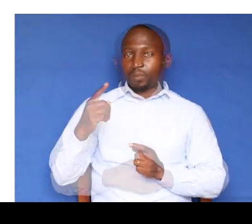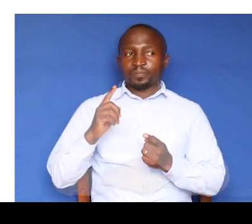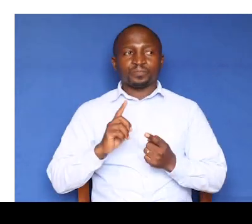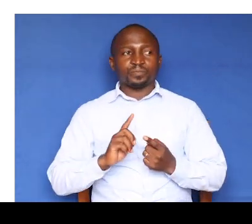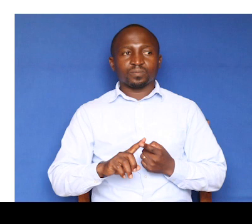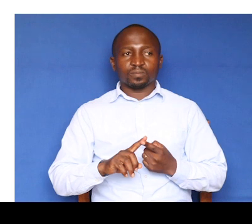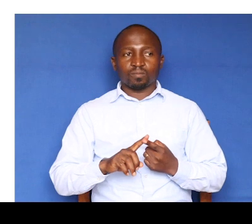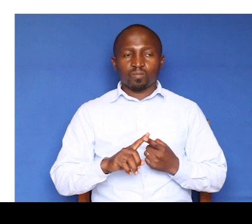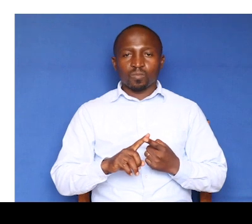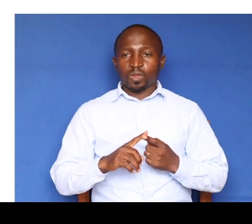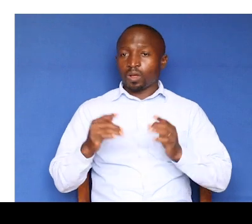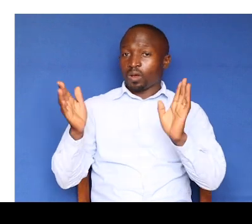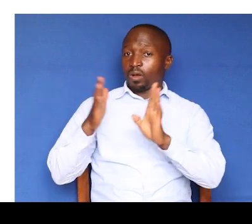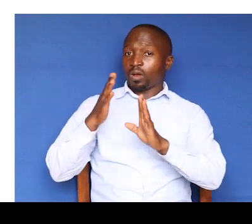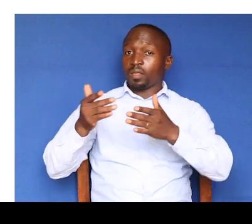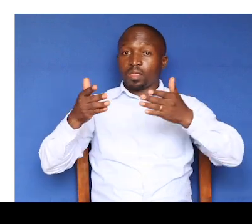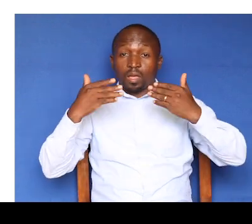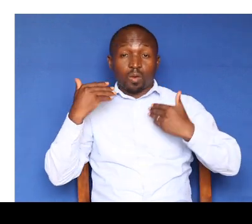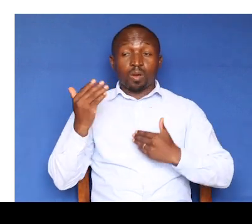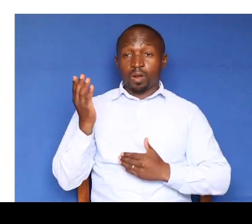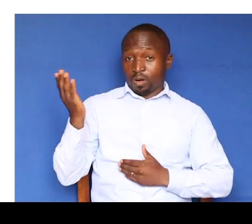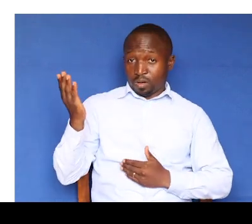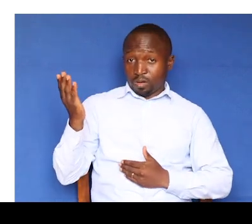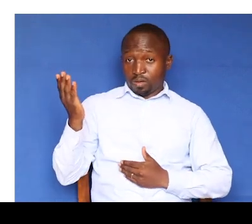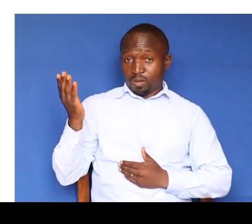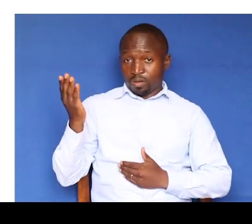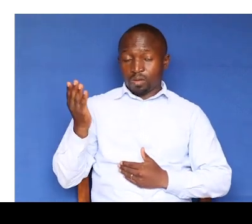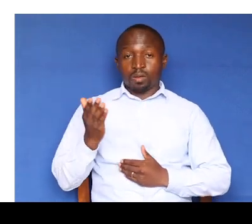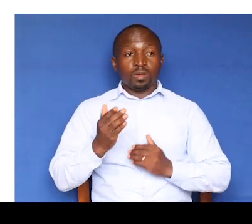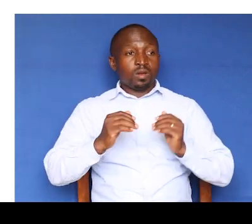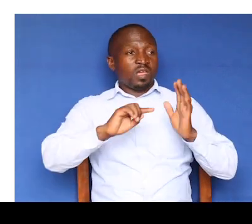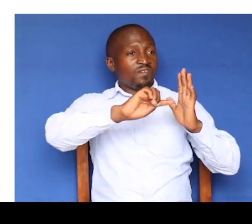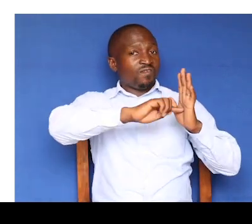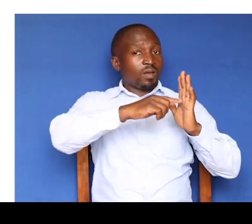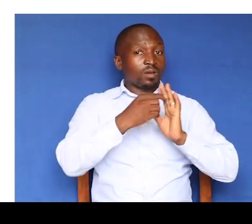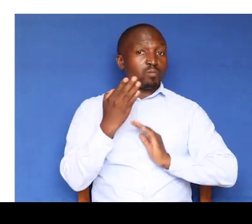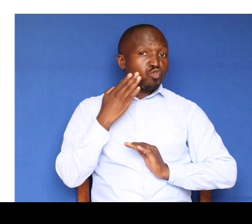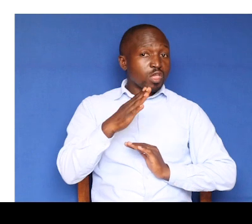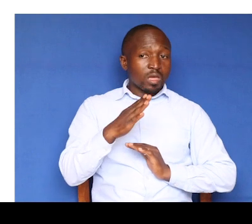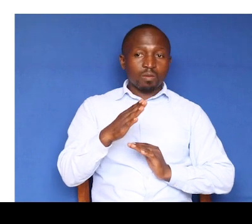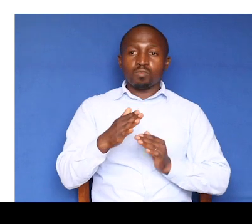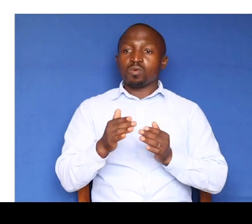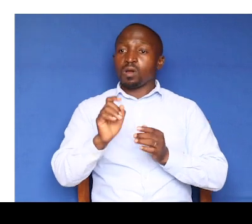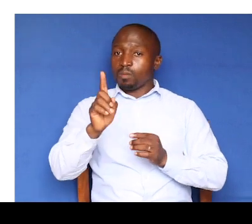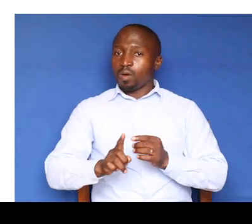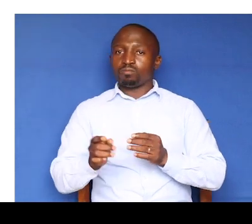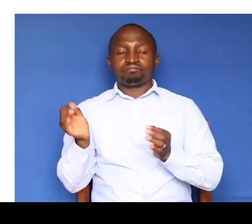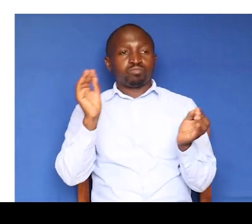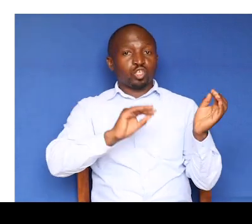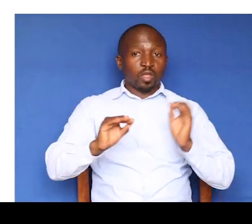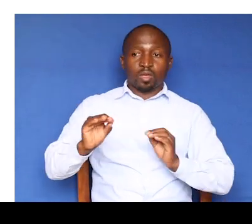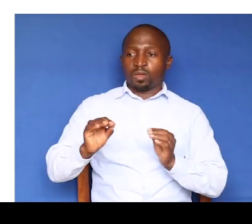climate is the most important control factor that influence